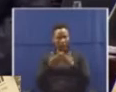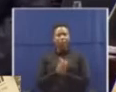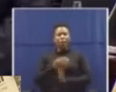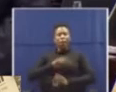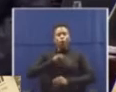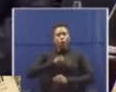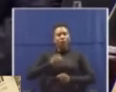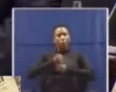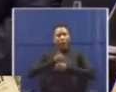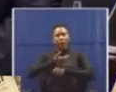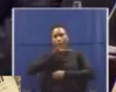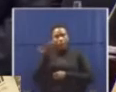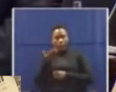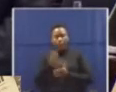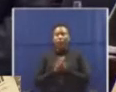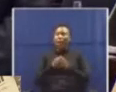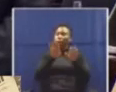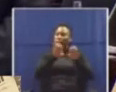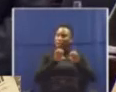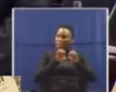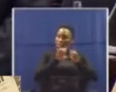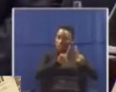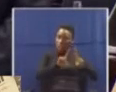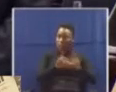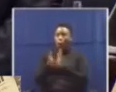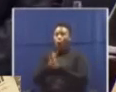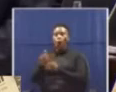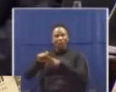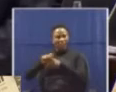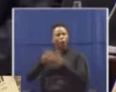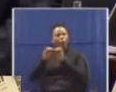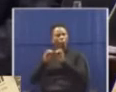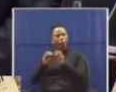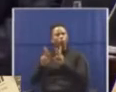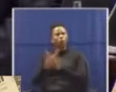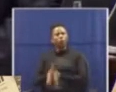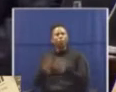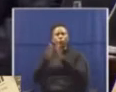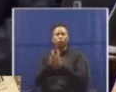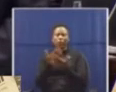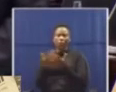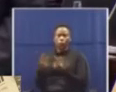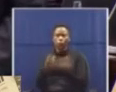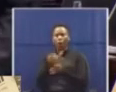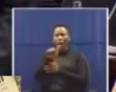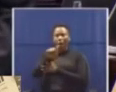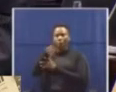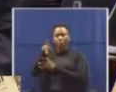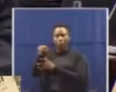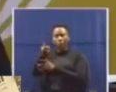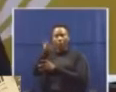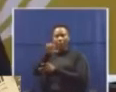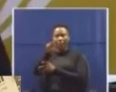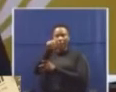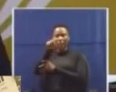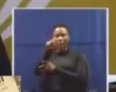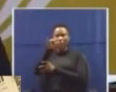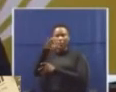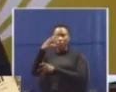in employment, education, or training have the opportunity to take up apprenticeships. Thank you. Thank